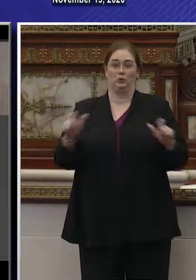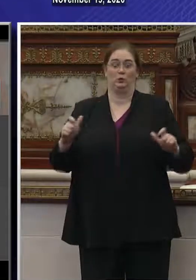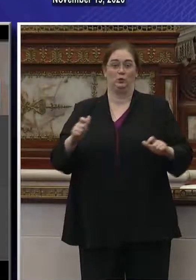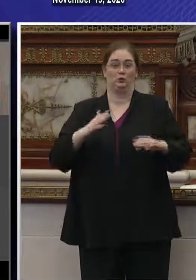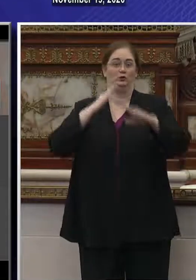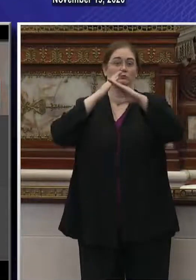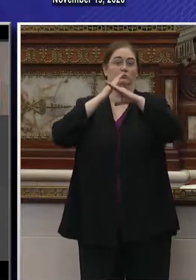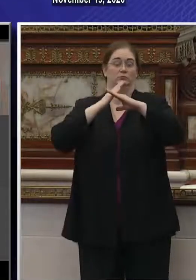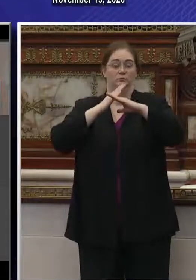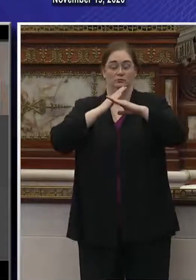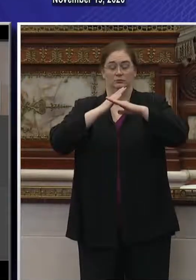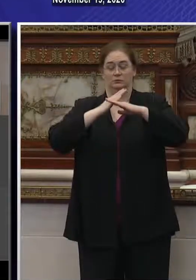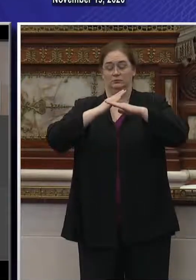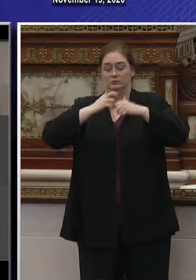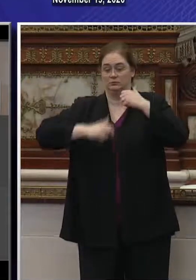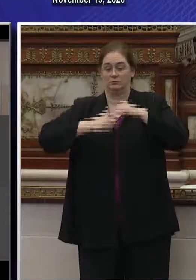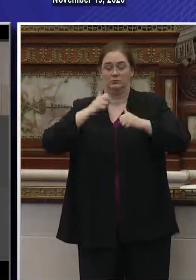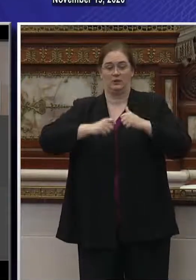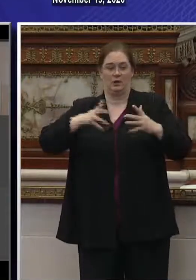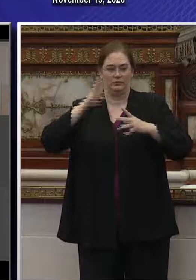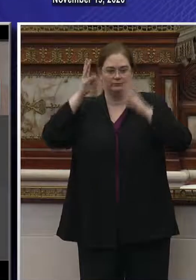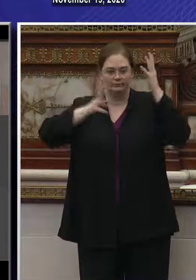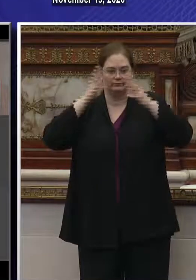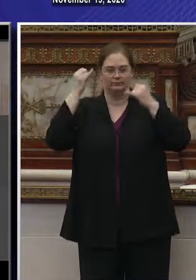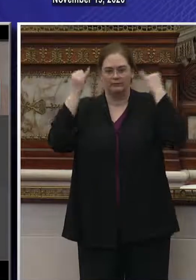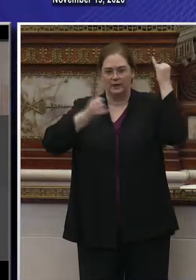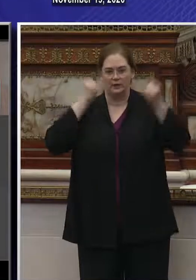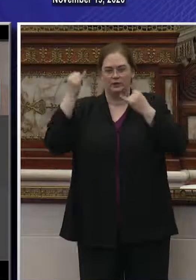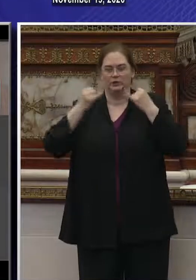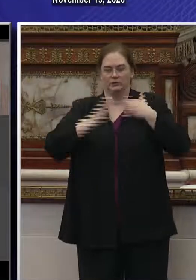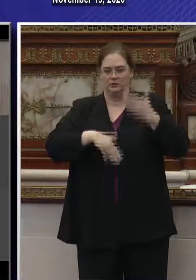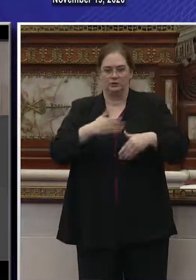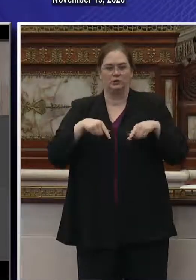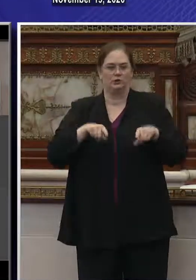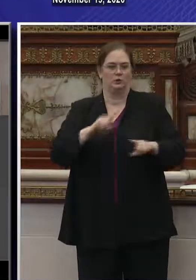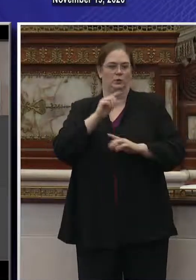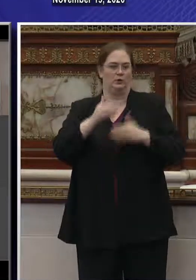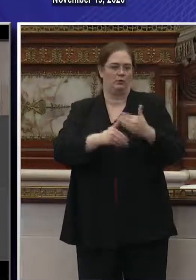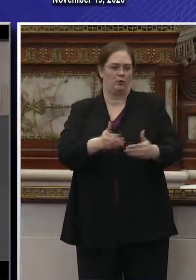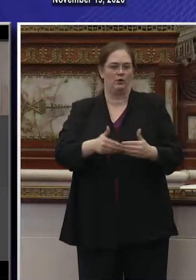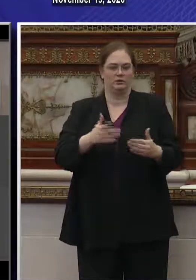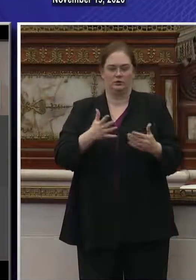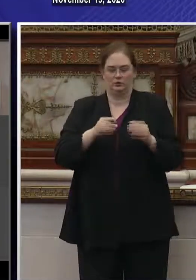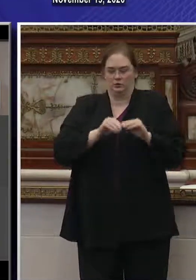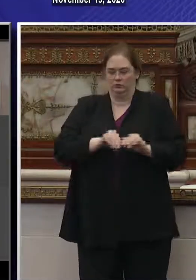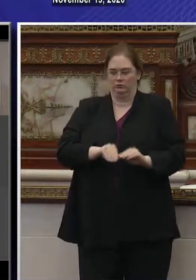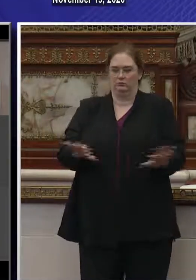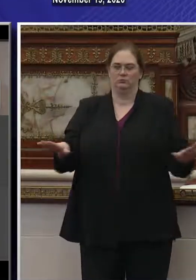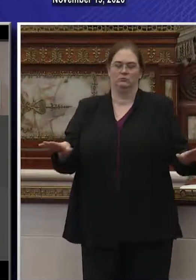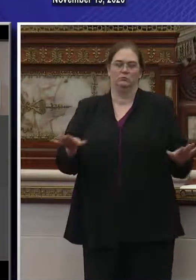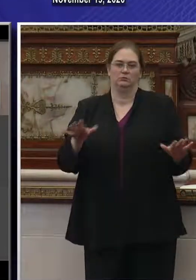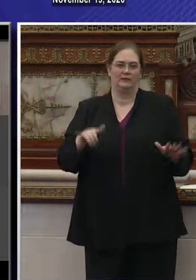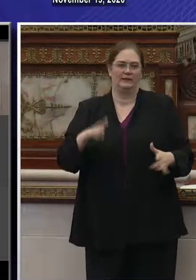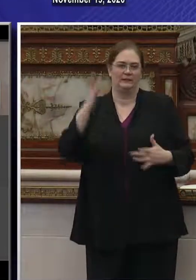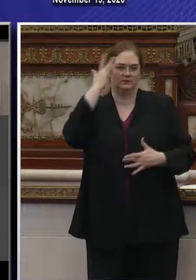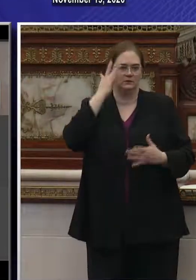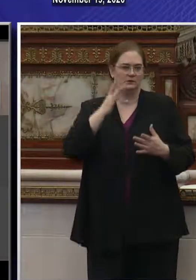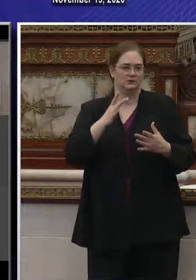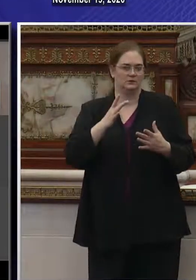and it's going to take a lot of creativity, imagination, iteration throughout this process to roll this out.